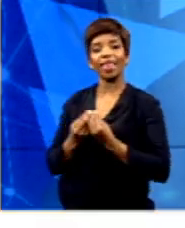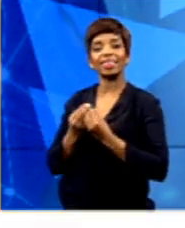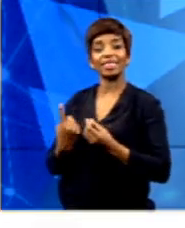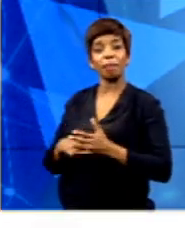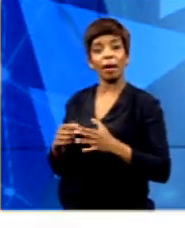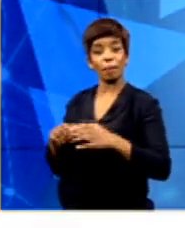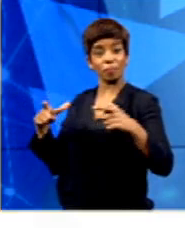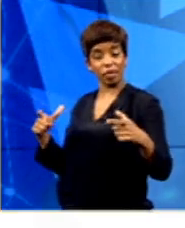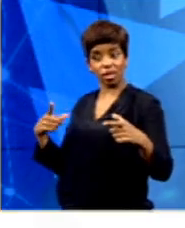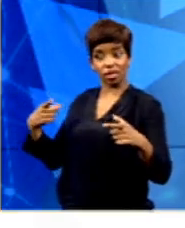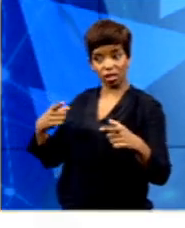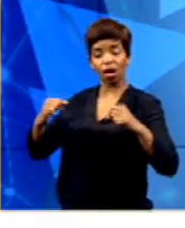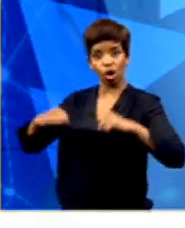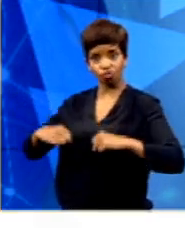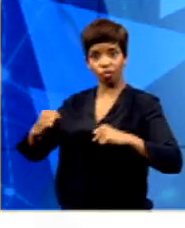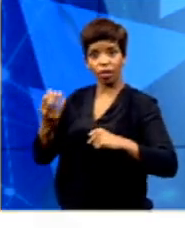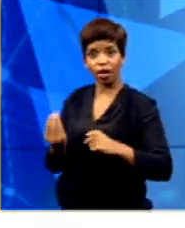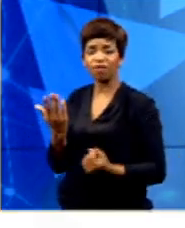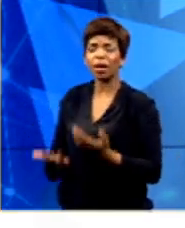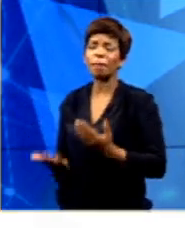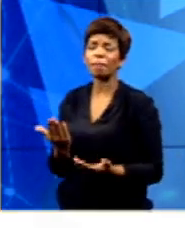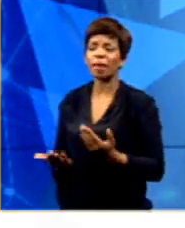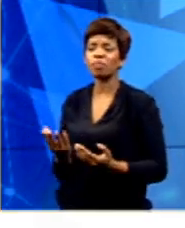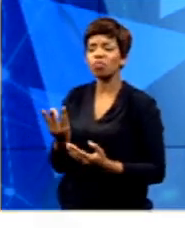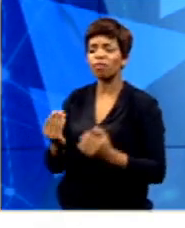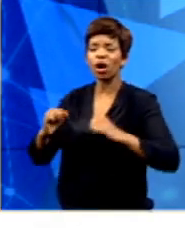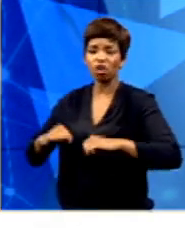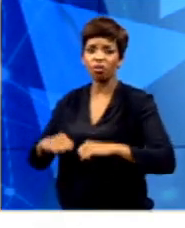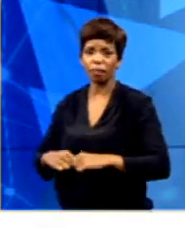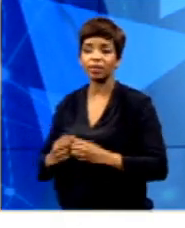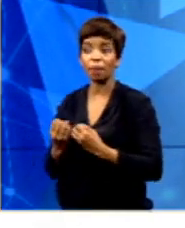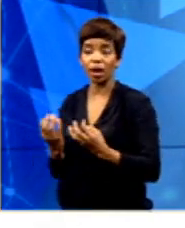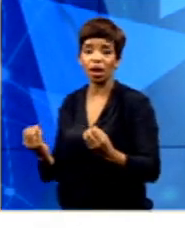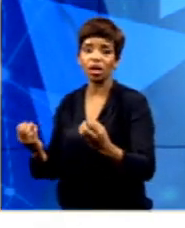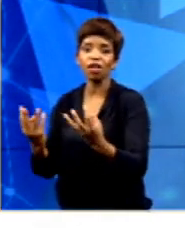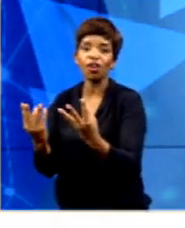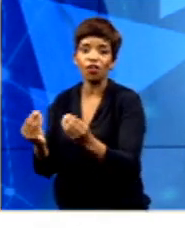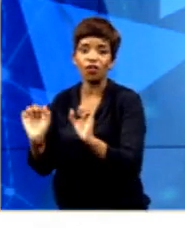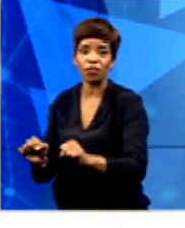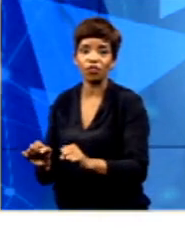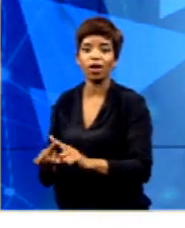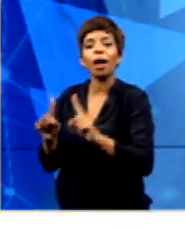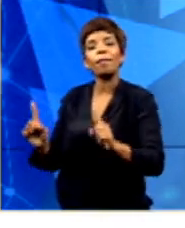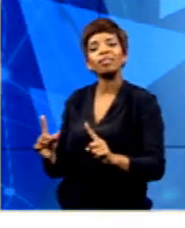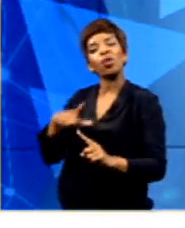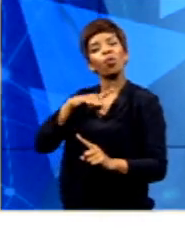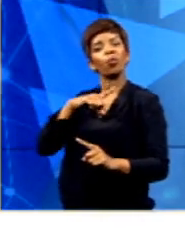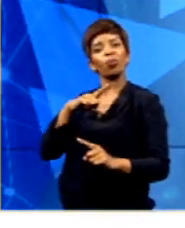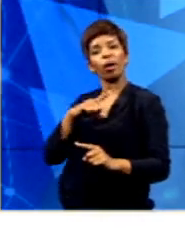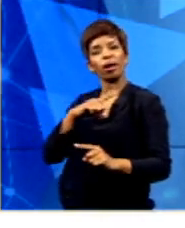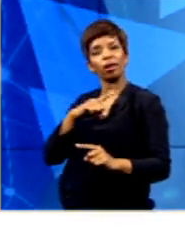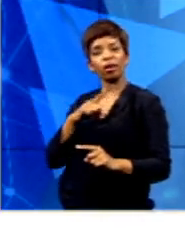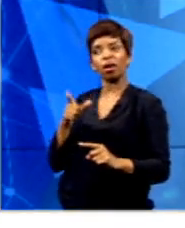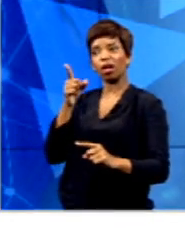given that that option may exist for many, why is it then that the banks and their immediate